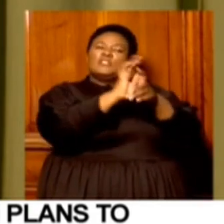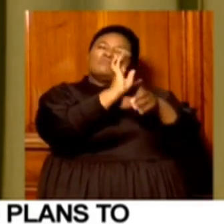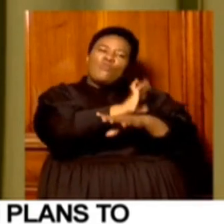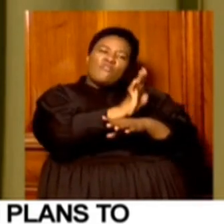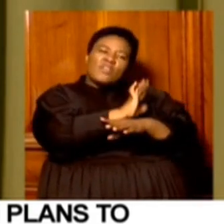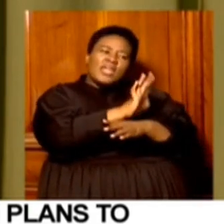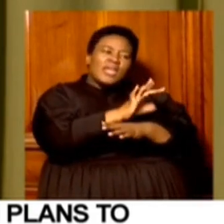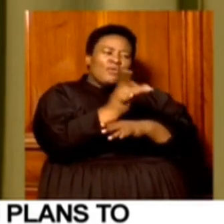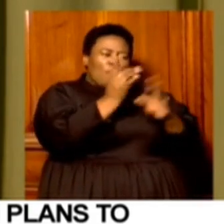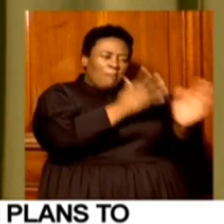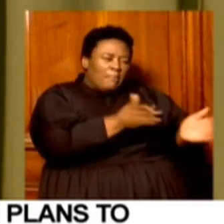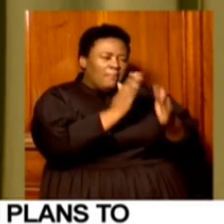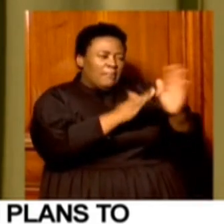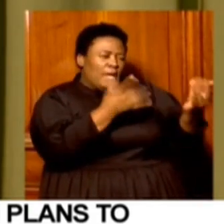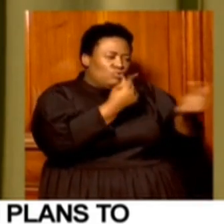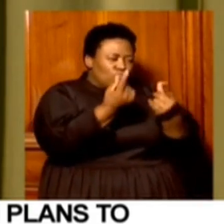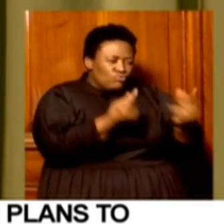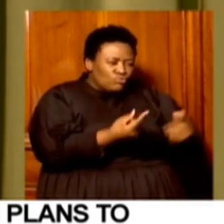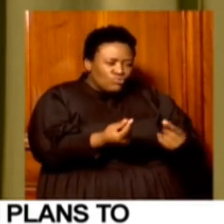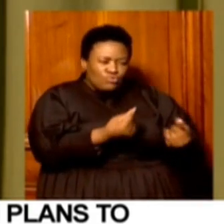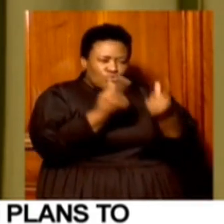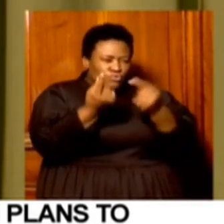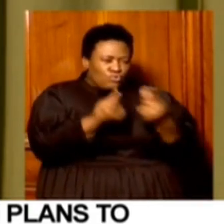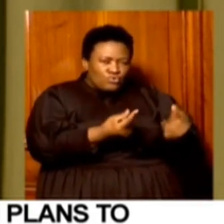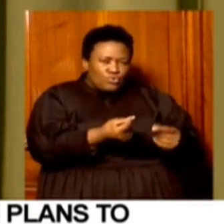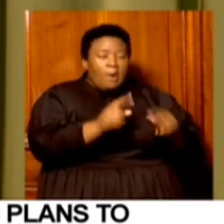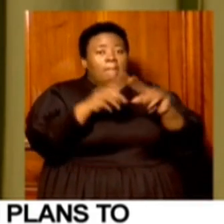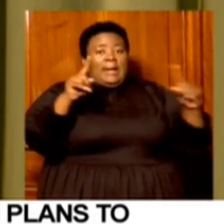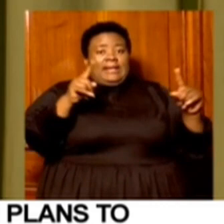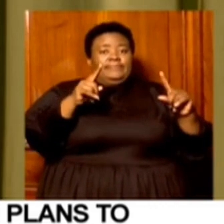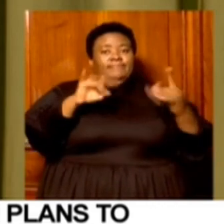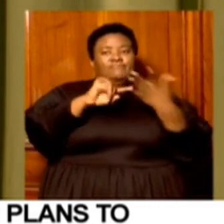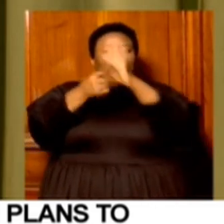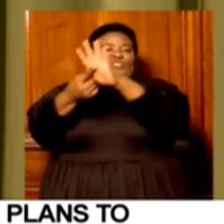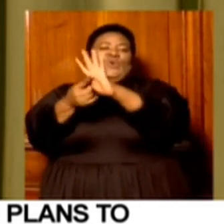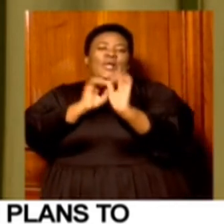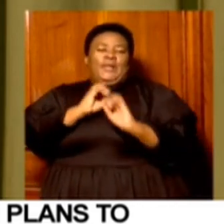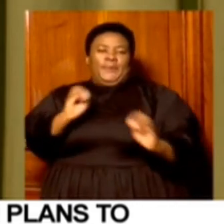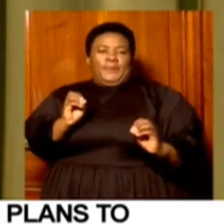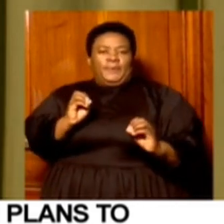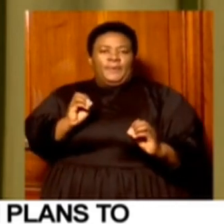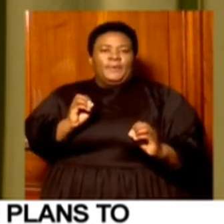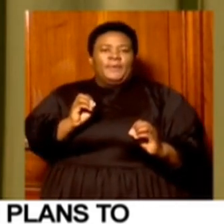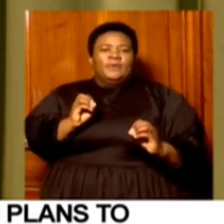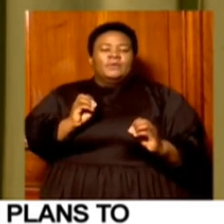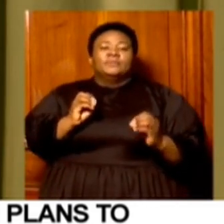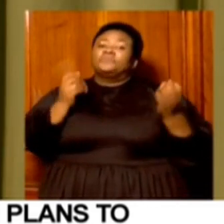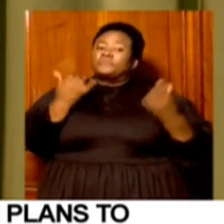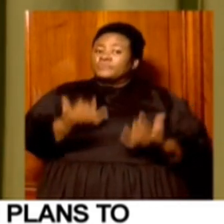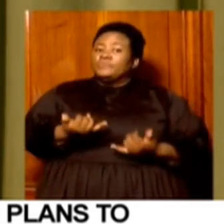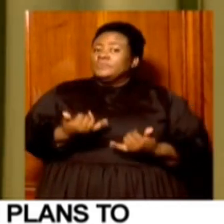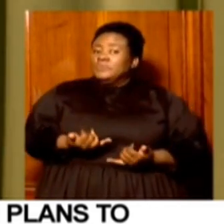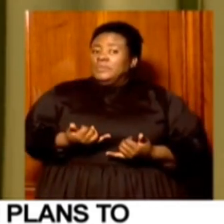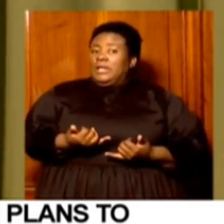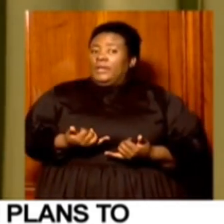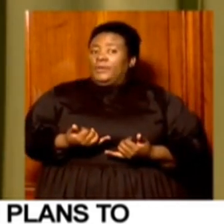it, perished and died. And only what you are doing, you are now dealing with shots that were cut,